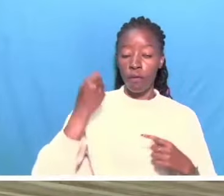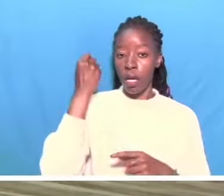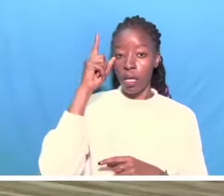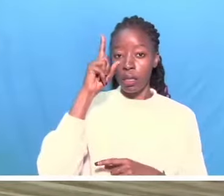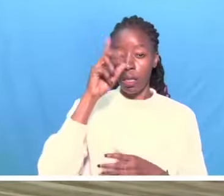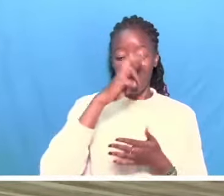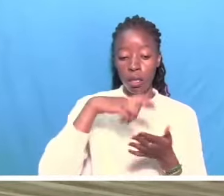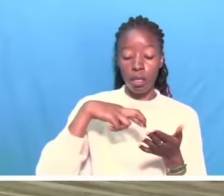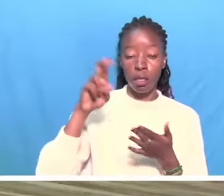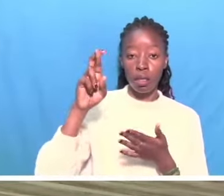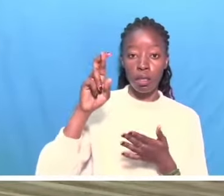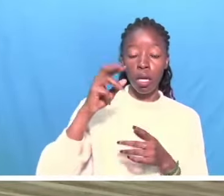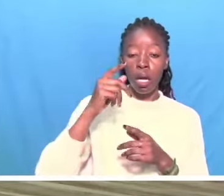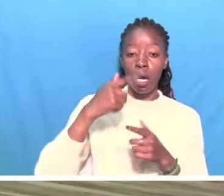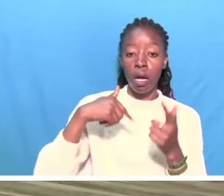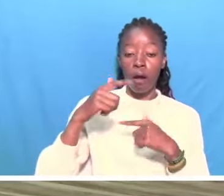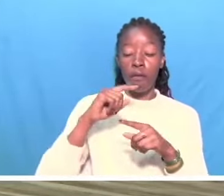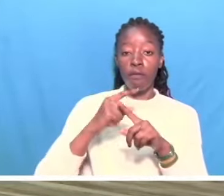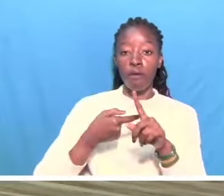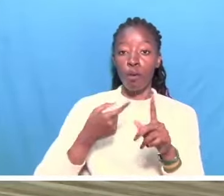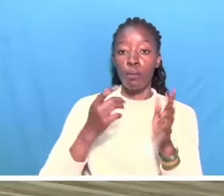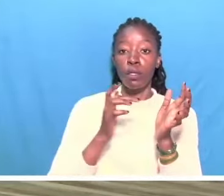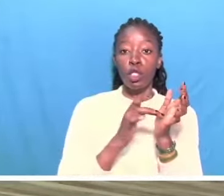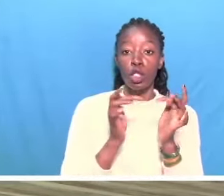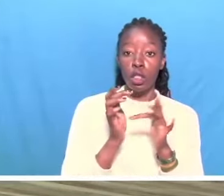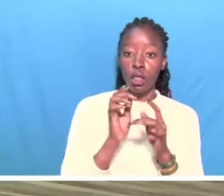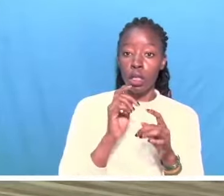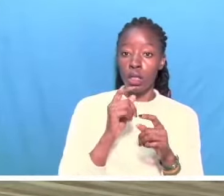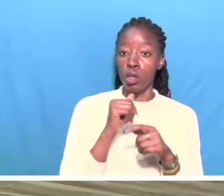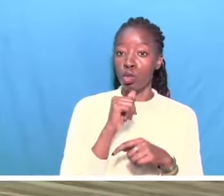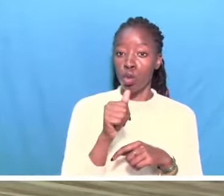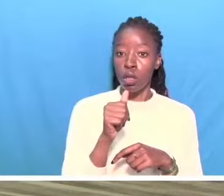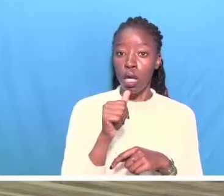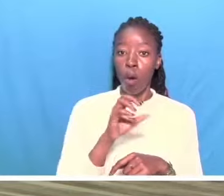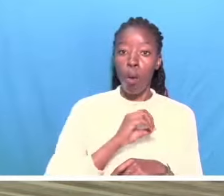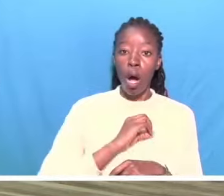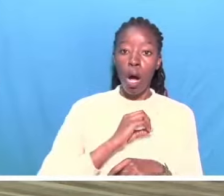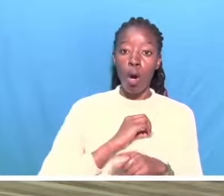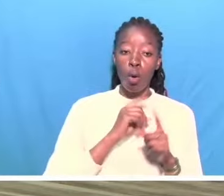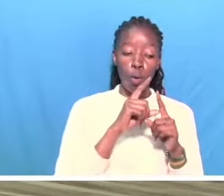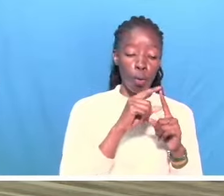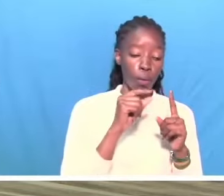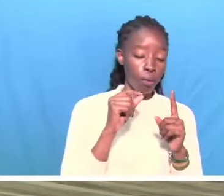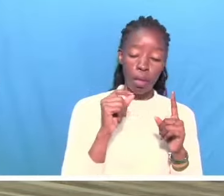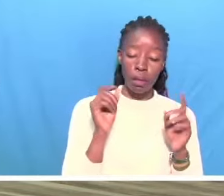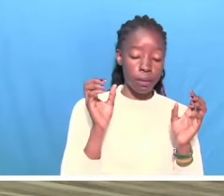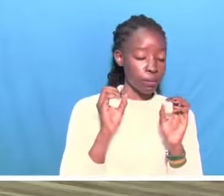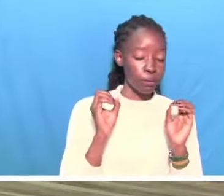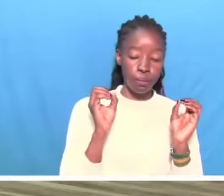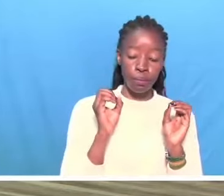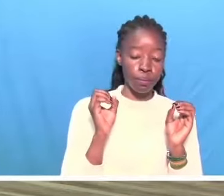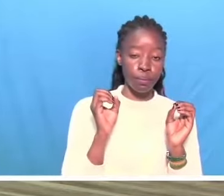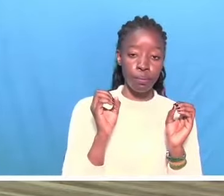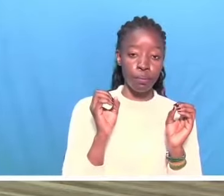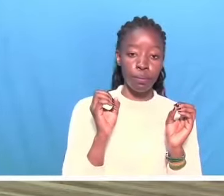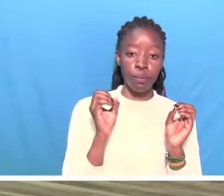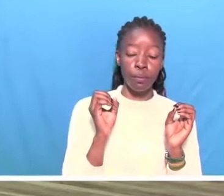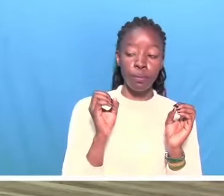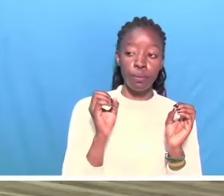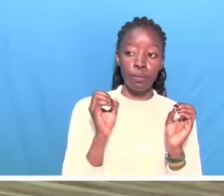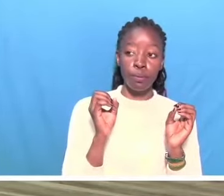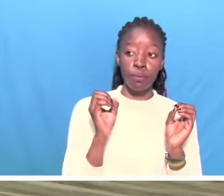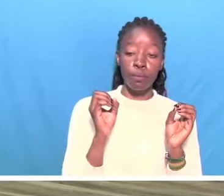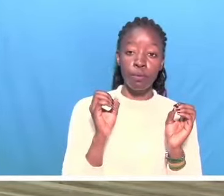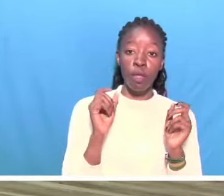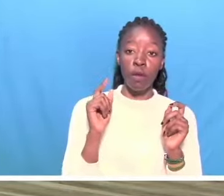righteousness comes from faith in Jesus, not our own works or adherence to religious laws.